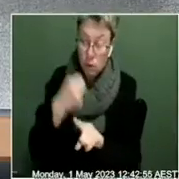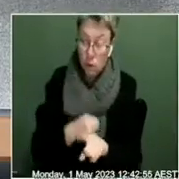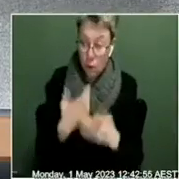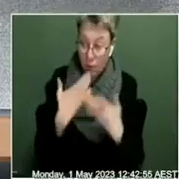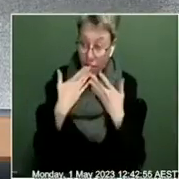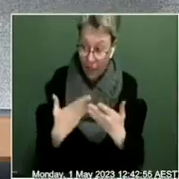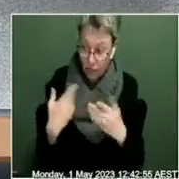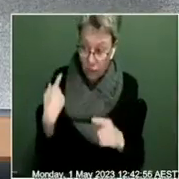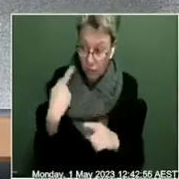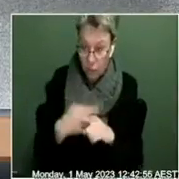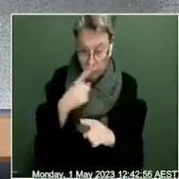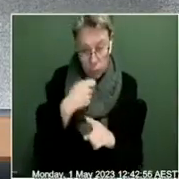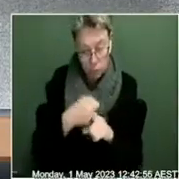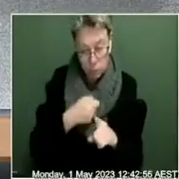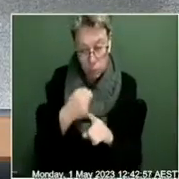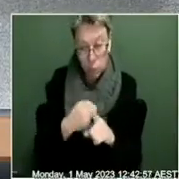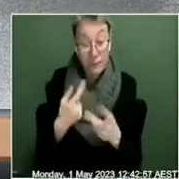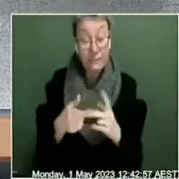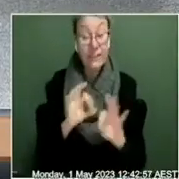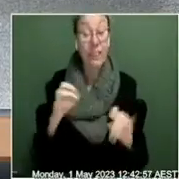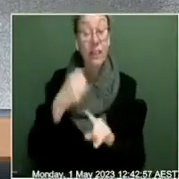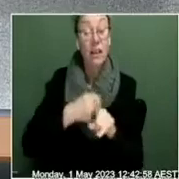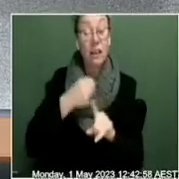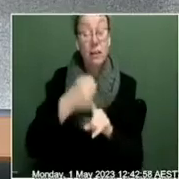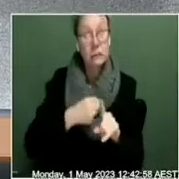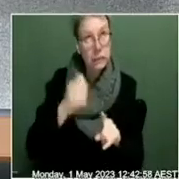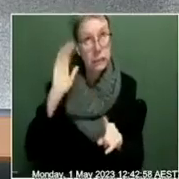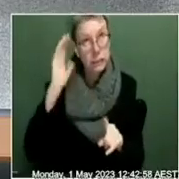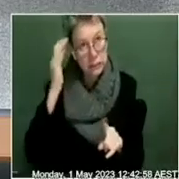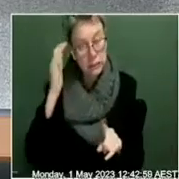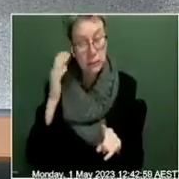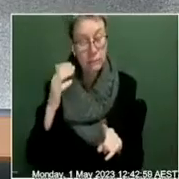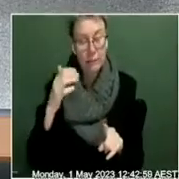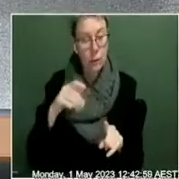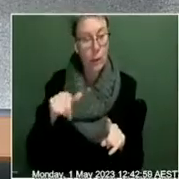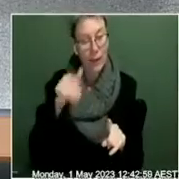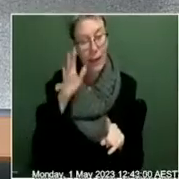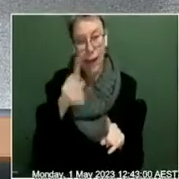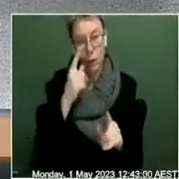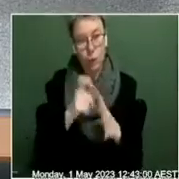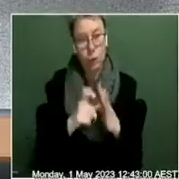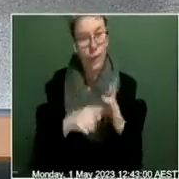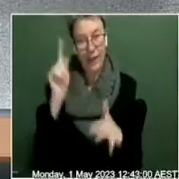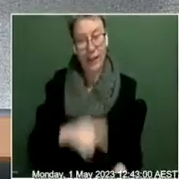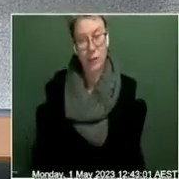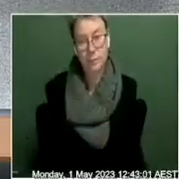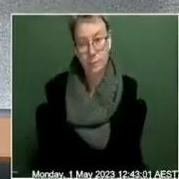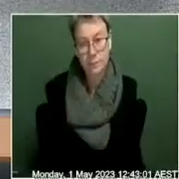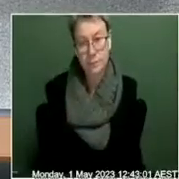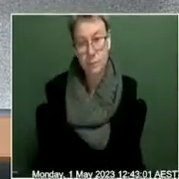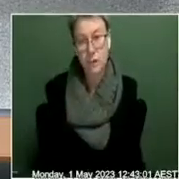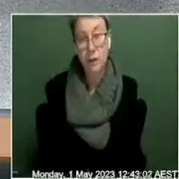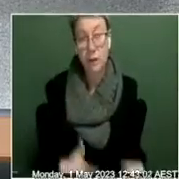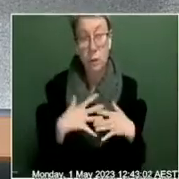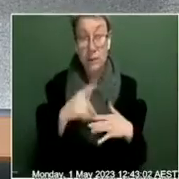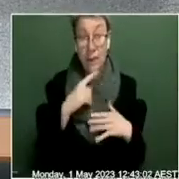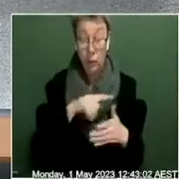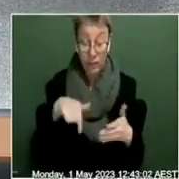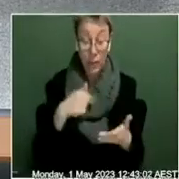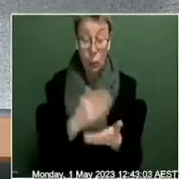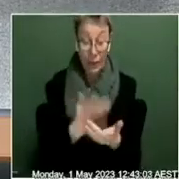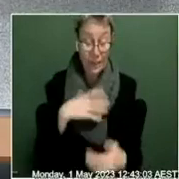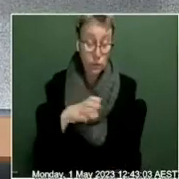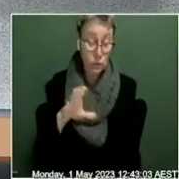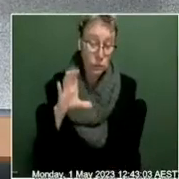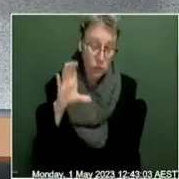we are needing to, but also action. And I hear that very clearly from the Commission. So grateful